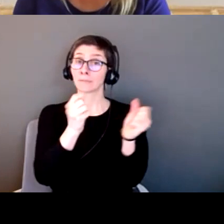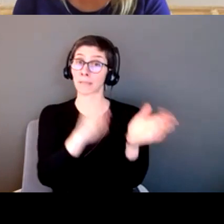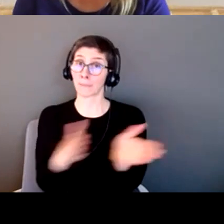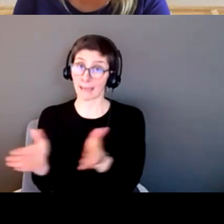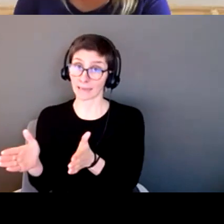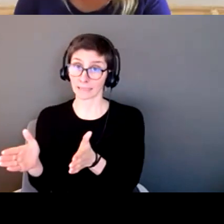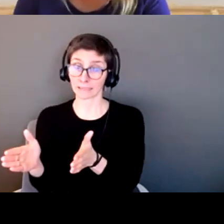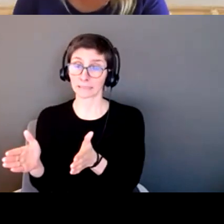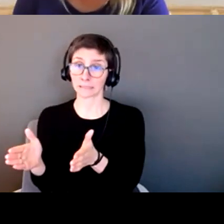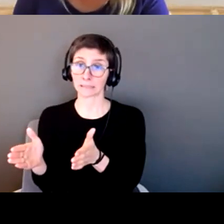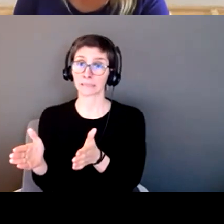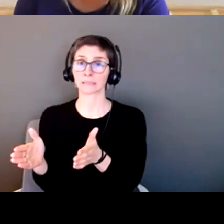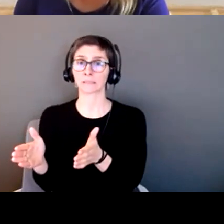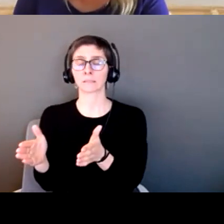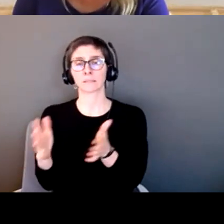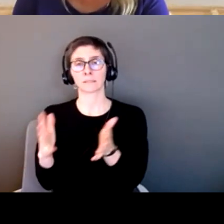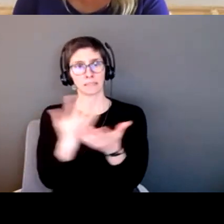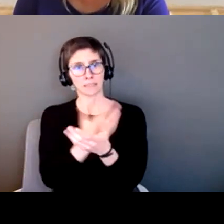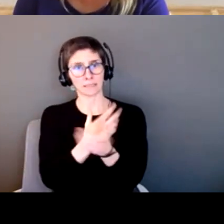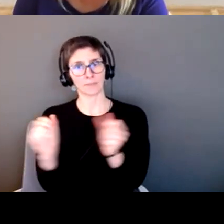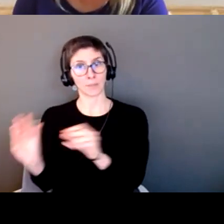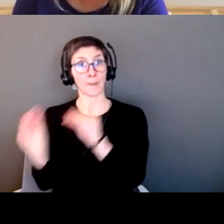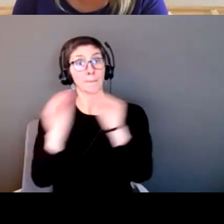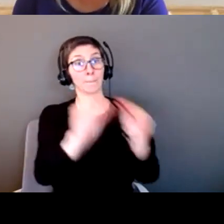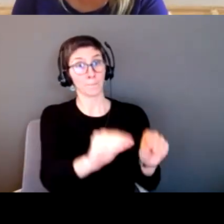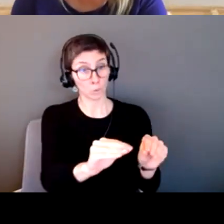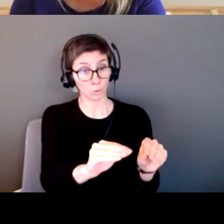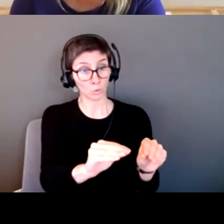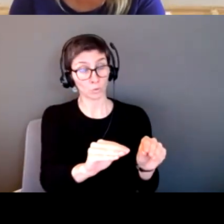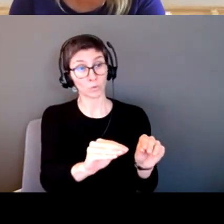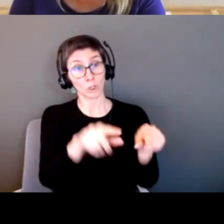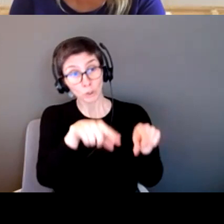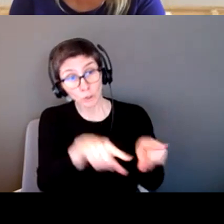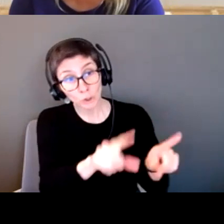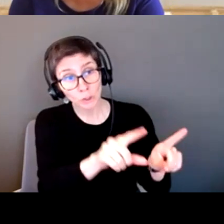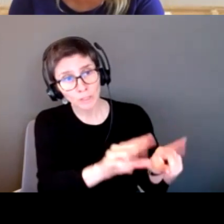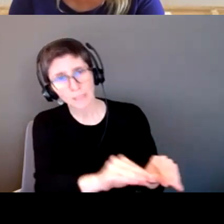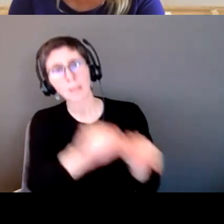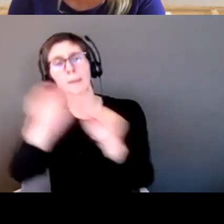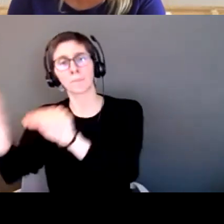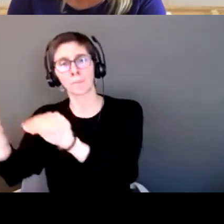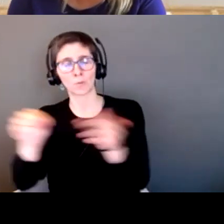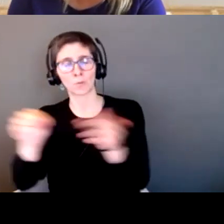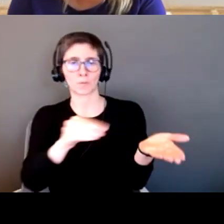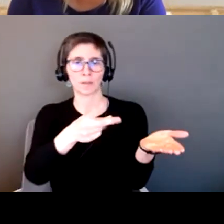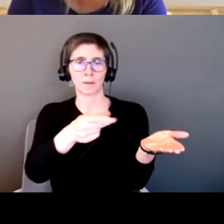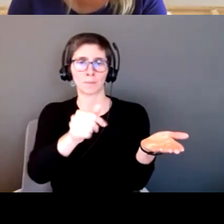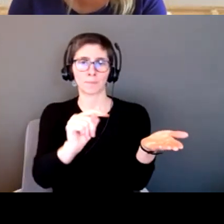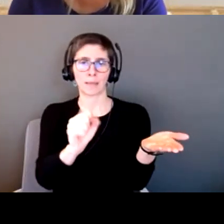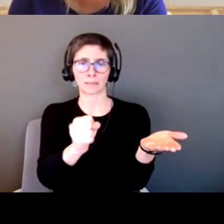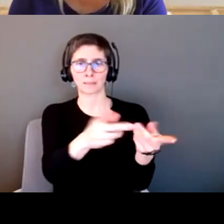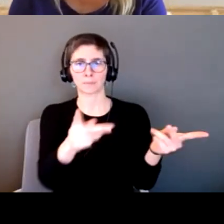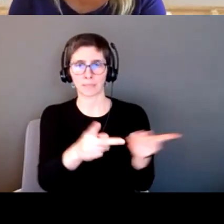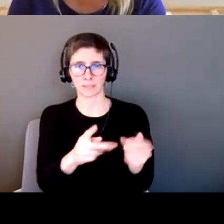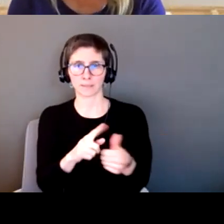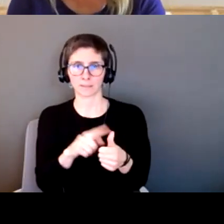around both being safe moving to, being at, and leaving Pat's Place. We will offer